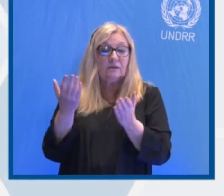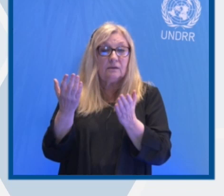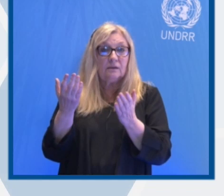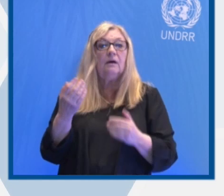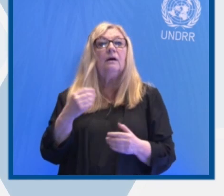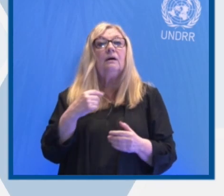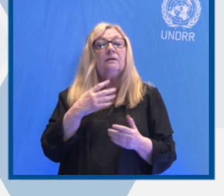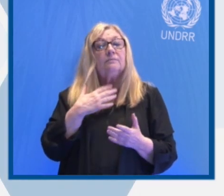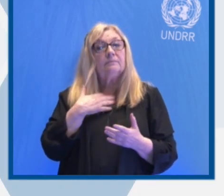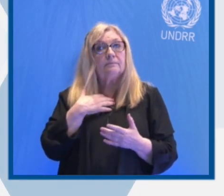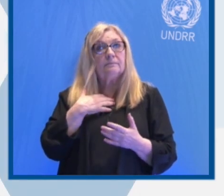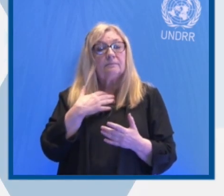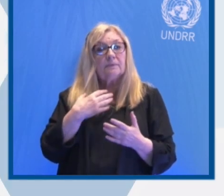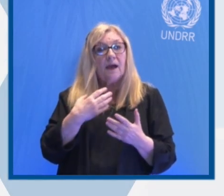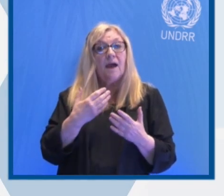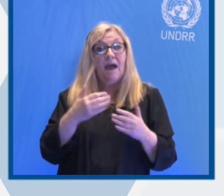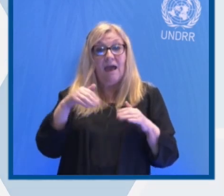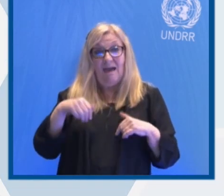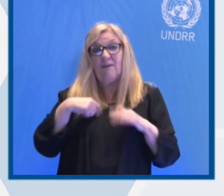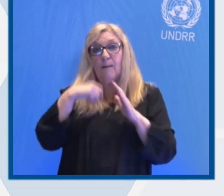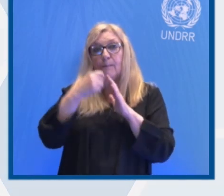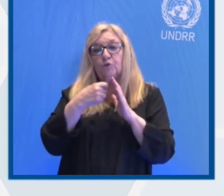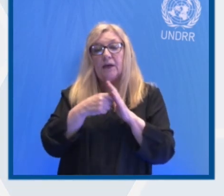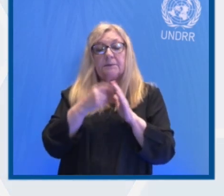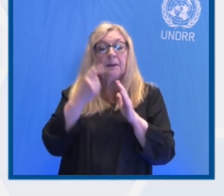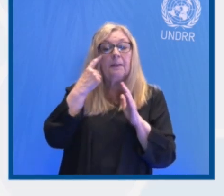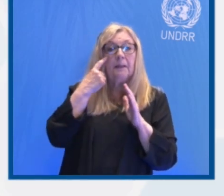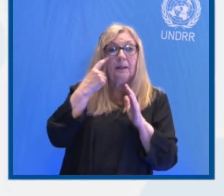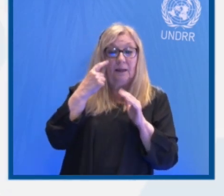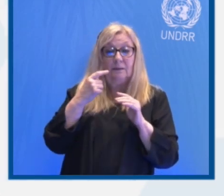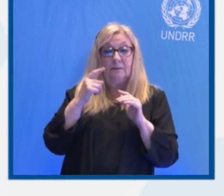We have a pilot project that we are about to launch,